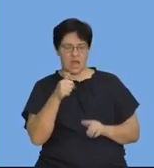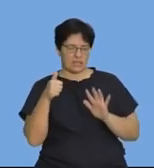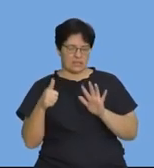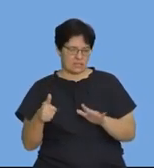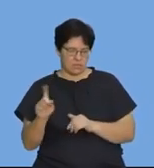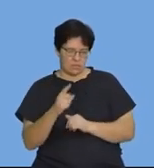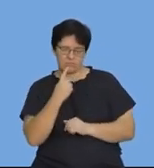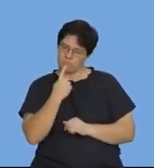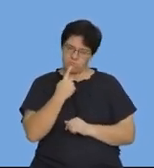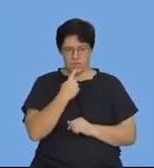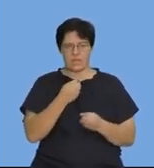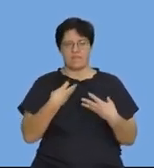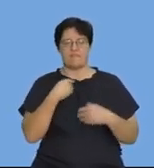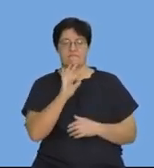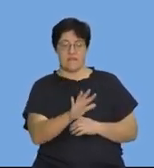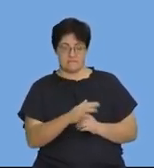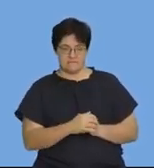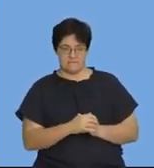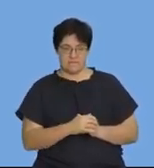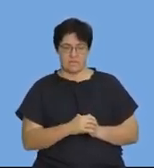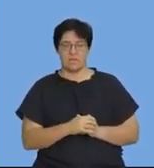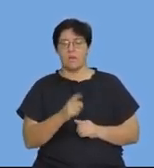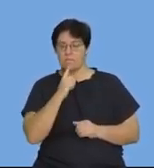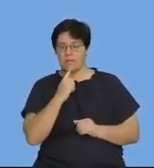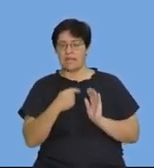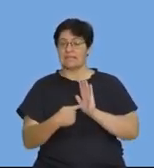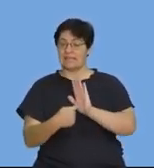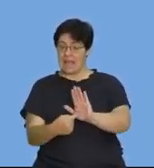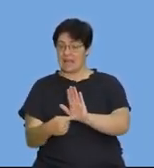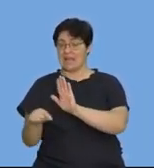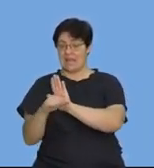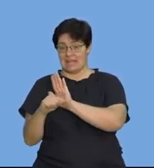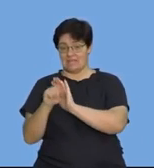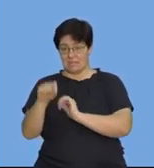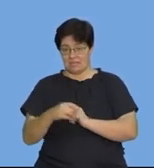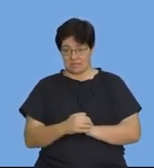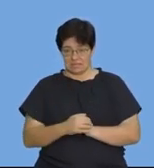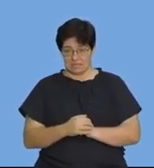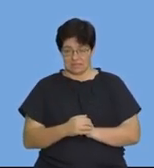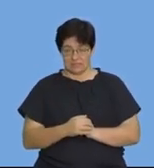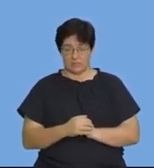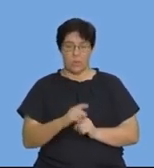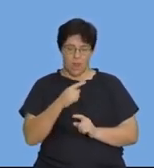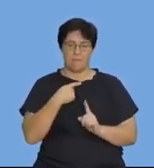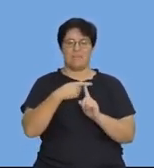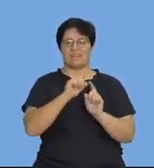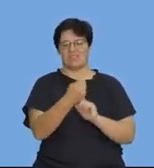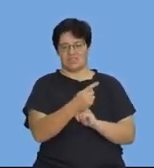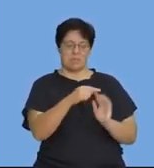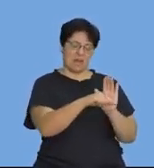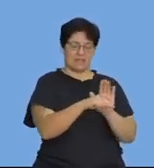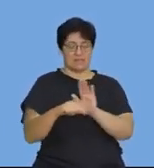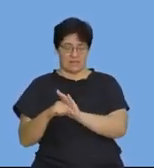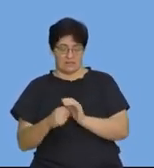such that they give me 5, but my sign must be a negative and a negative, right? So that will either give